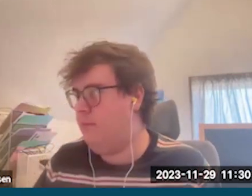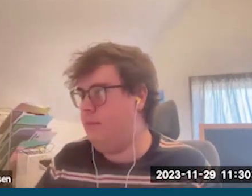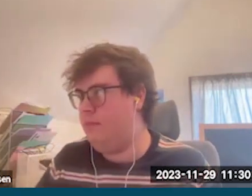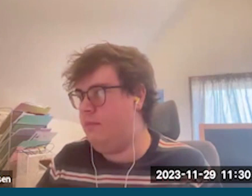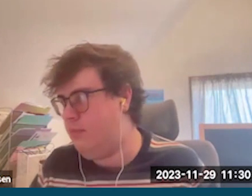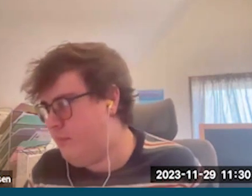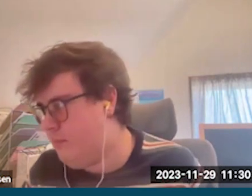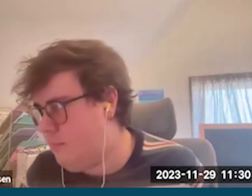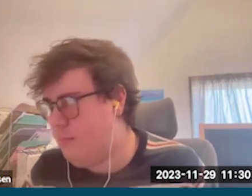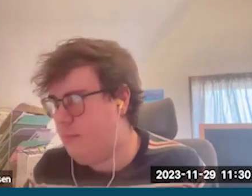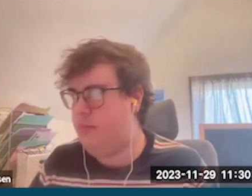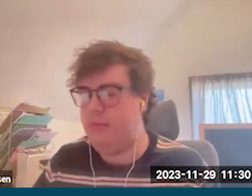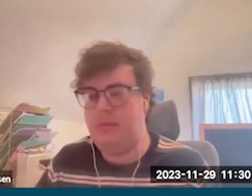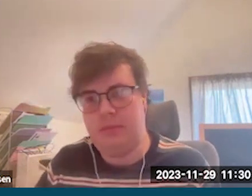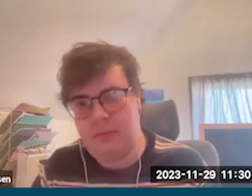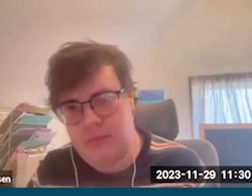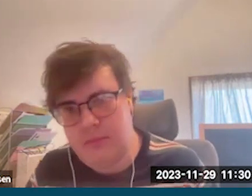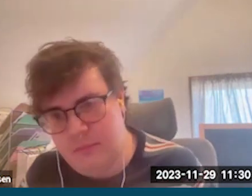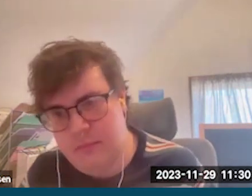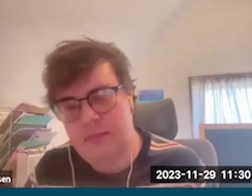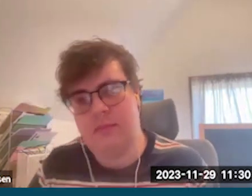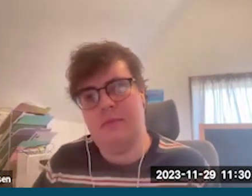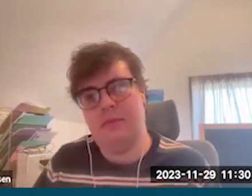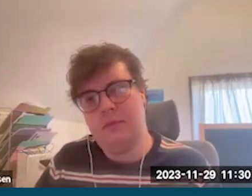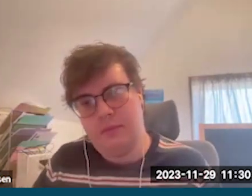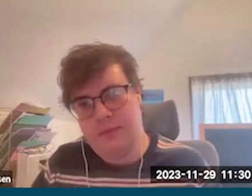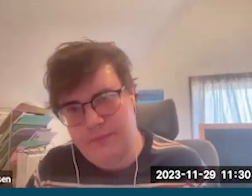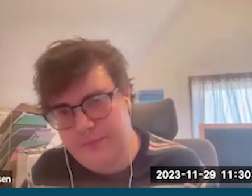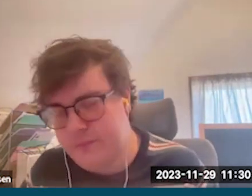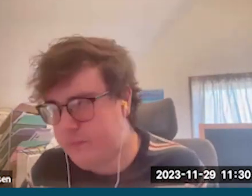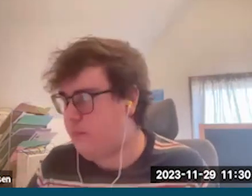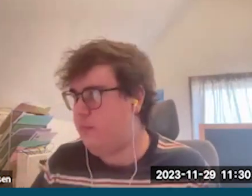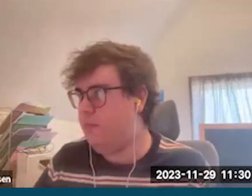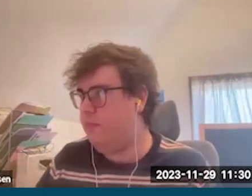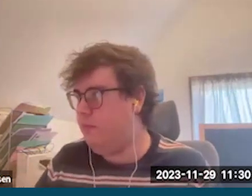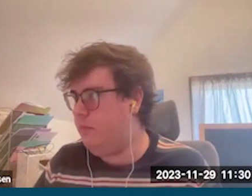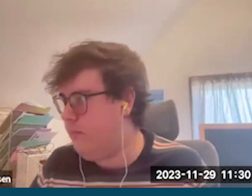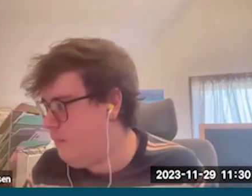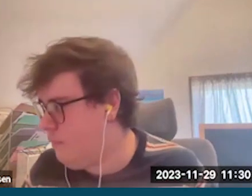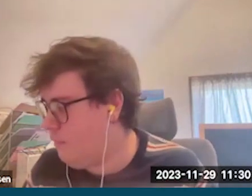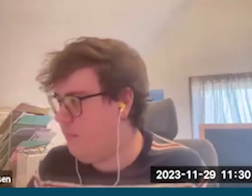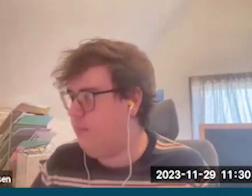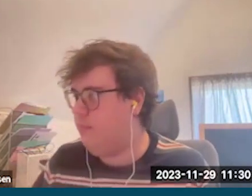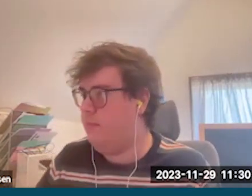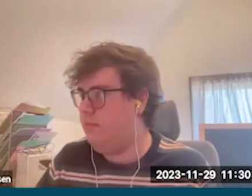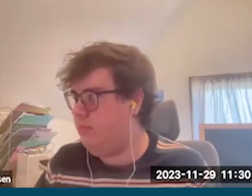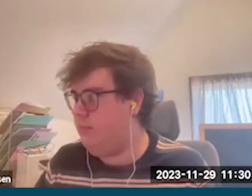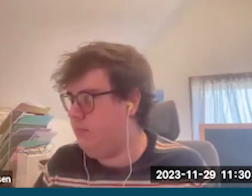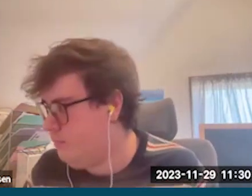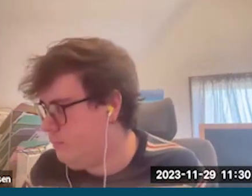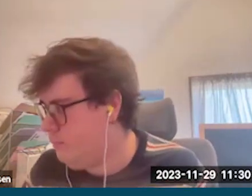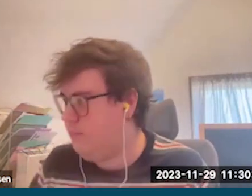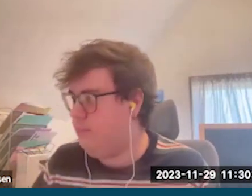much any reason, I need someone with me the whole time to provide support, both communication related or